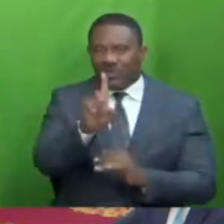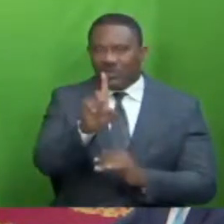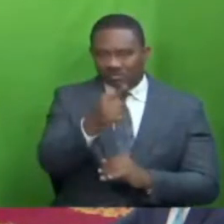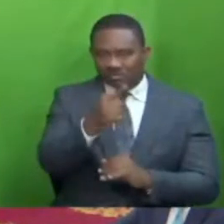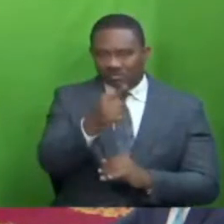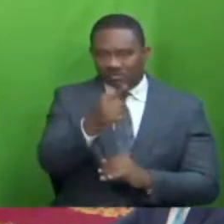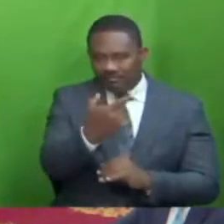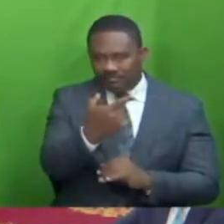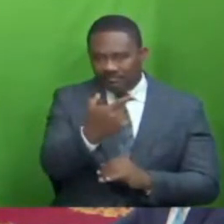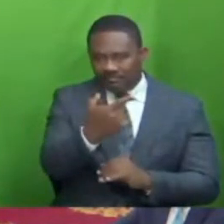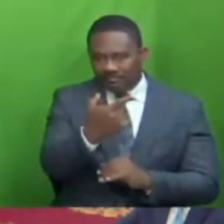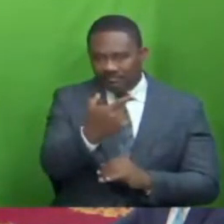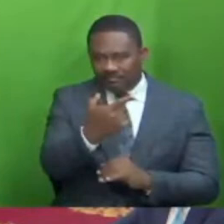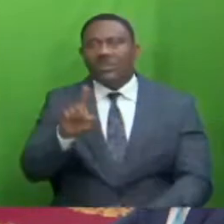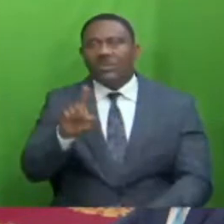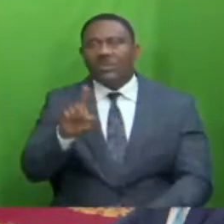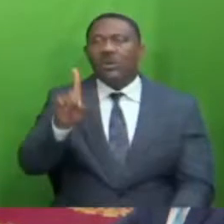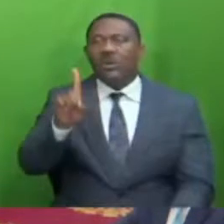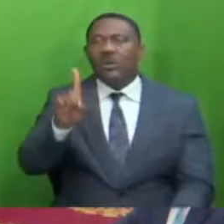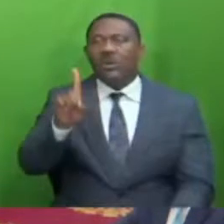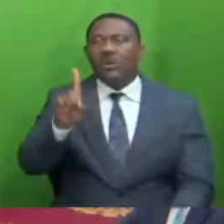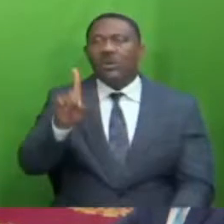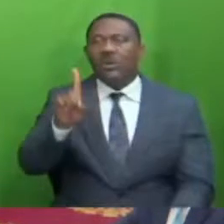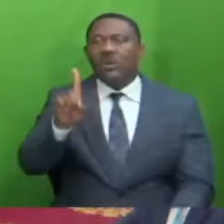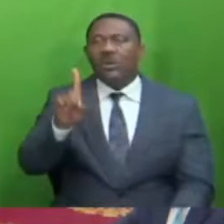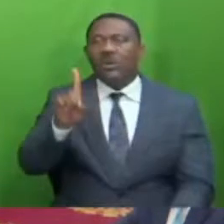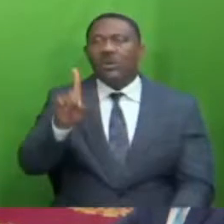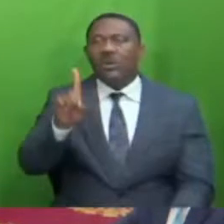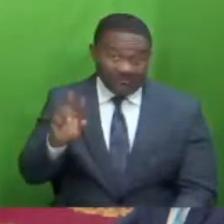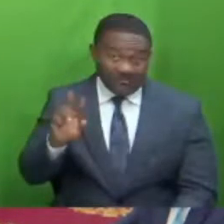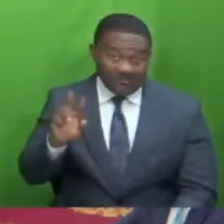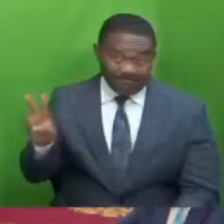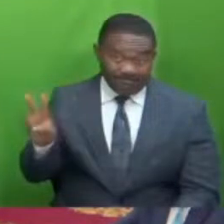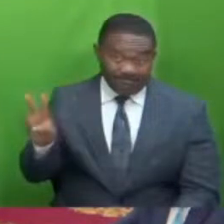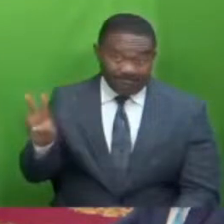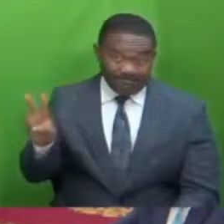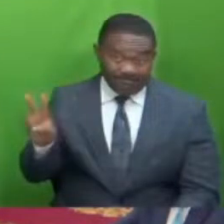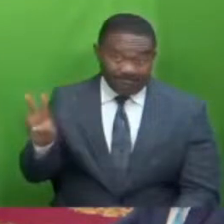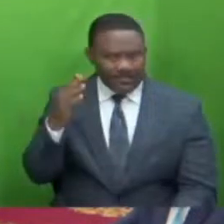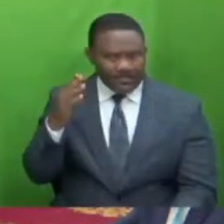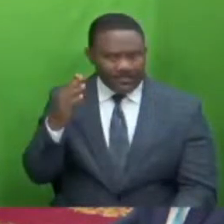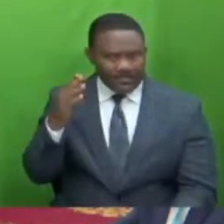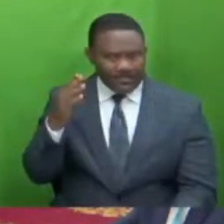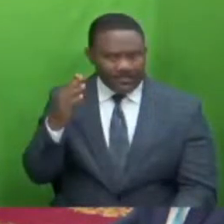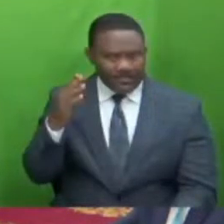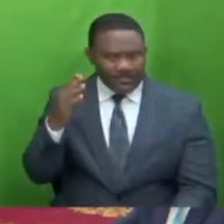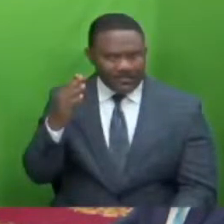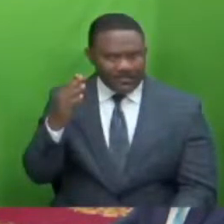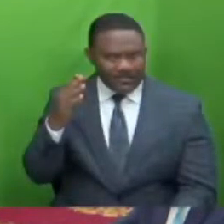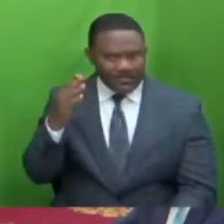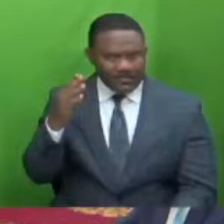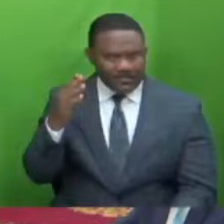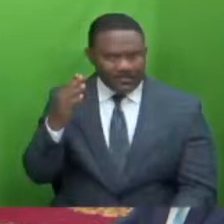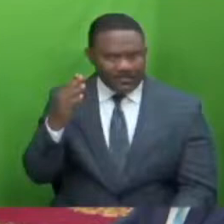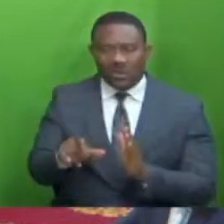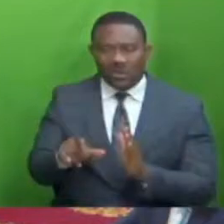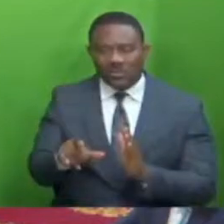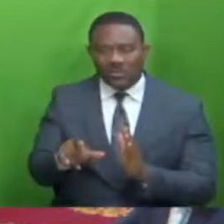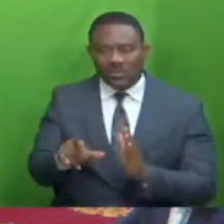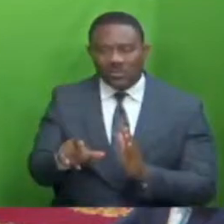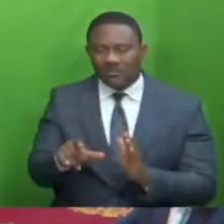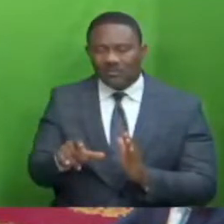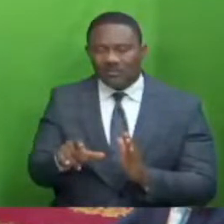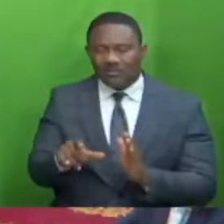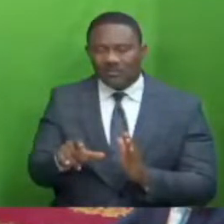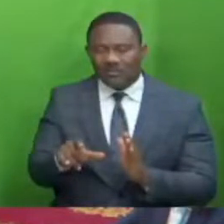to 3.1% in 2022. This was lower than the 3.5% projected for the year.